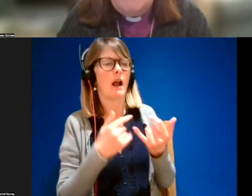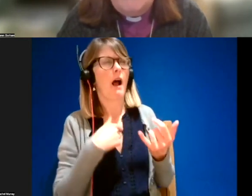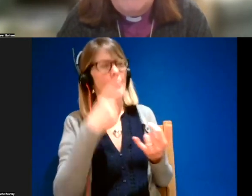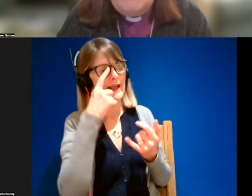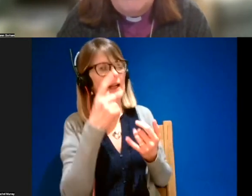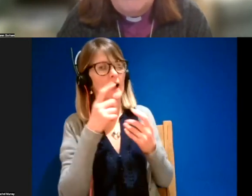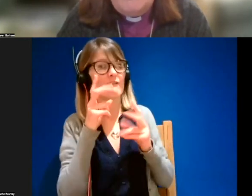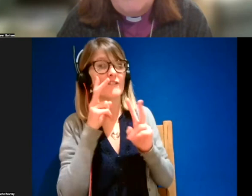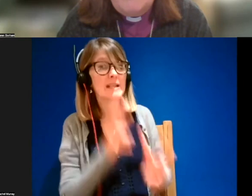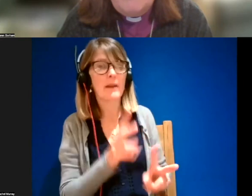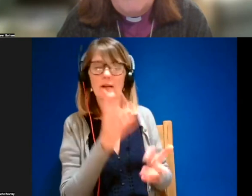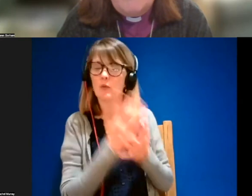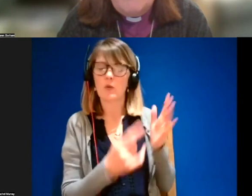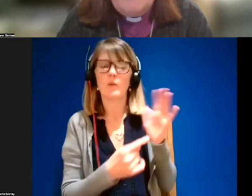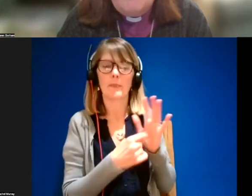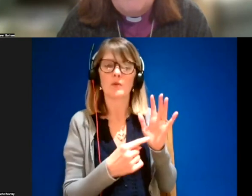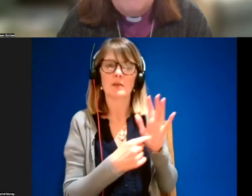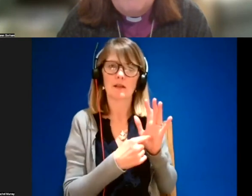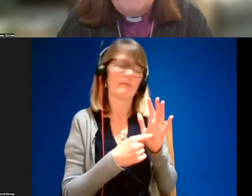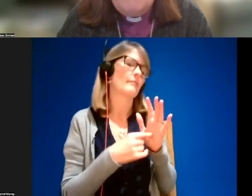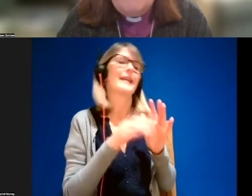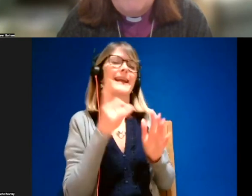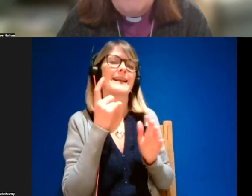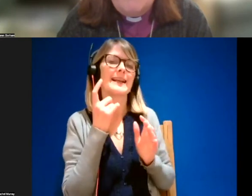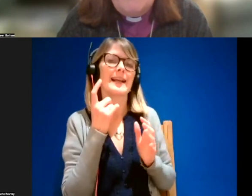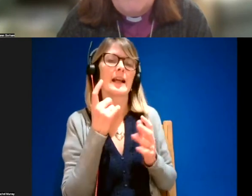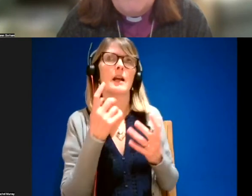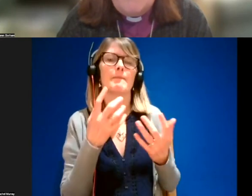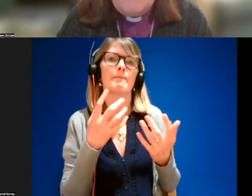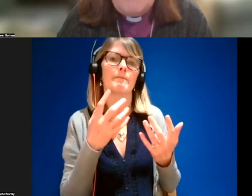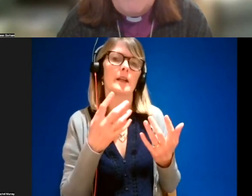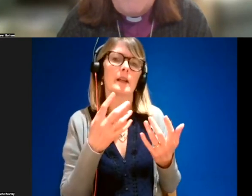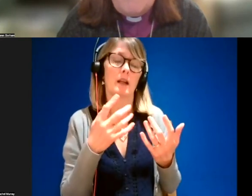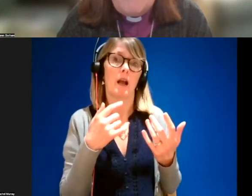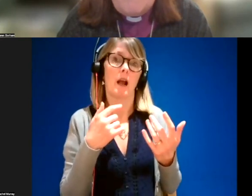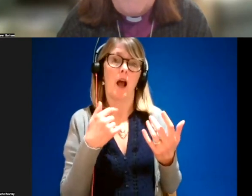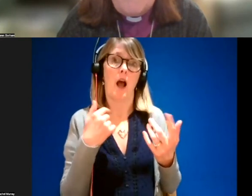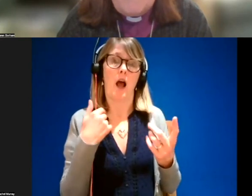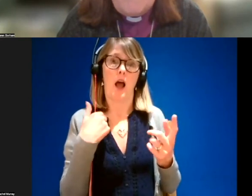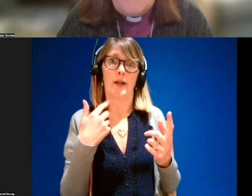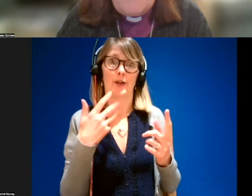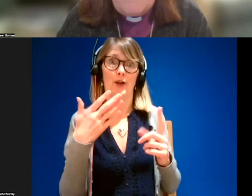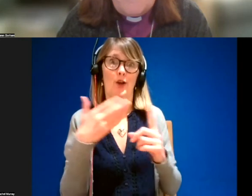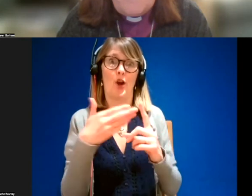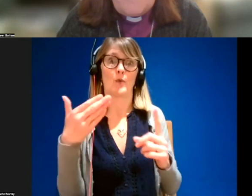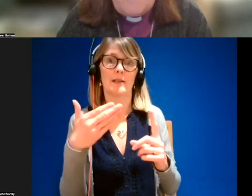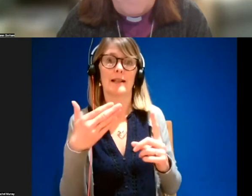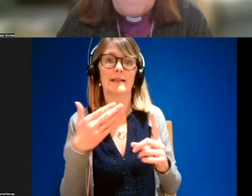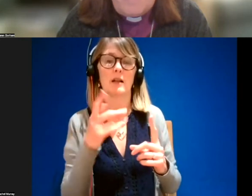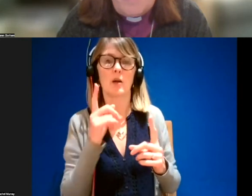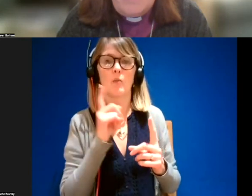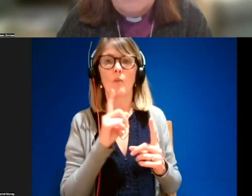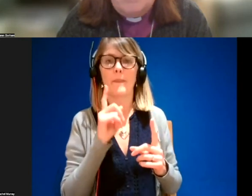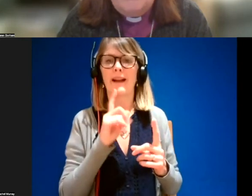to, it's really easy. I think one of the things that I notice is that often women quite like just getting